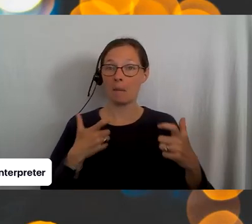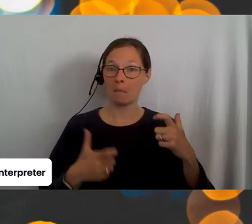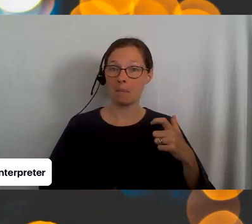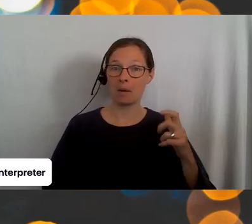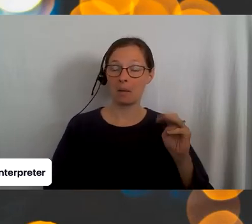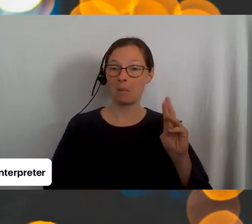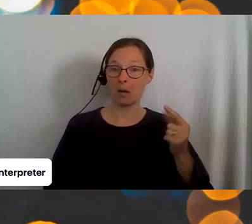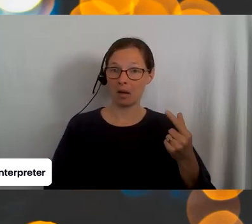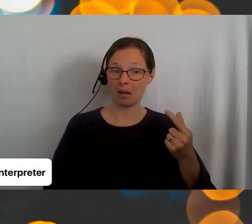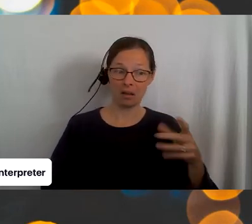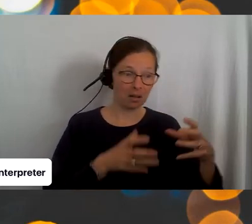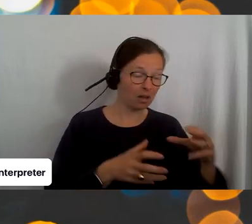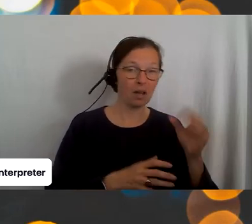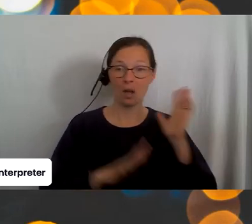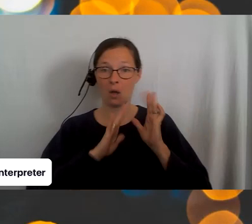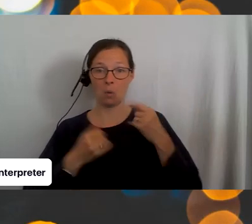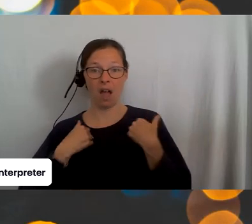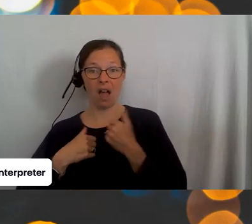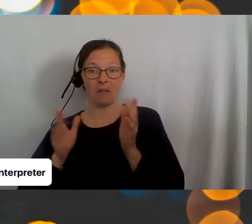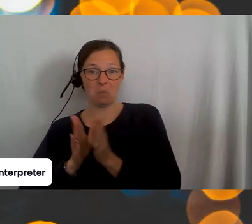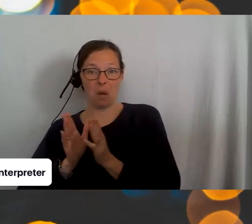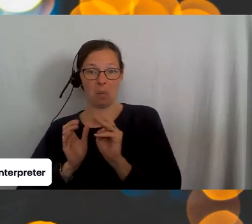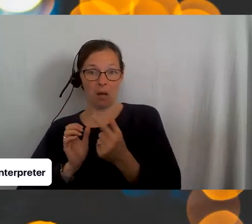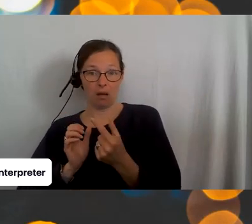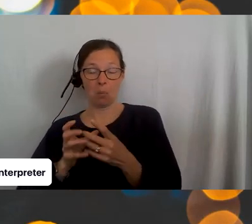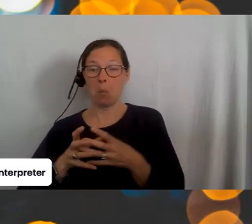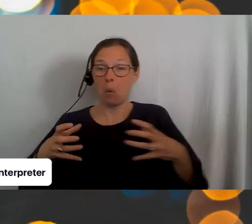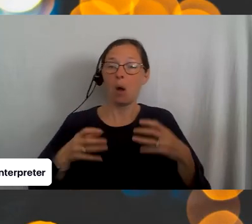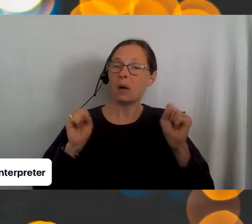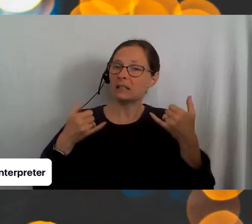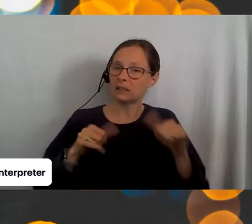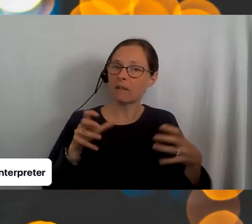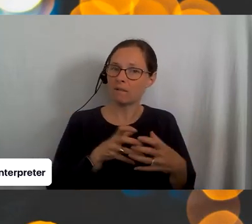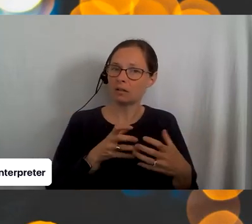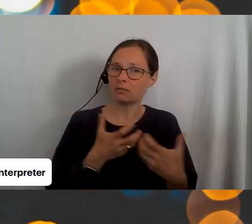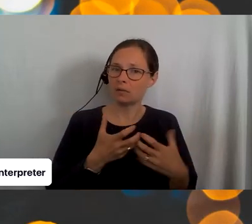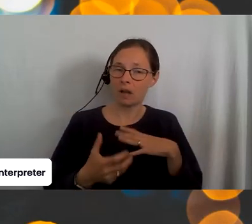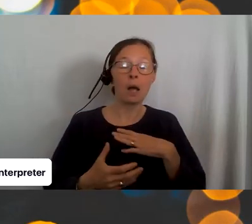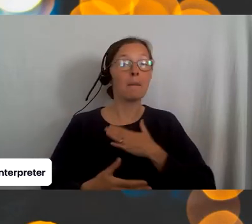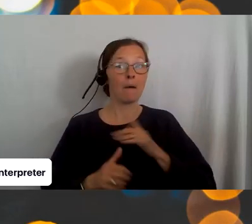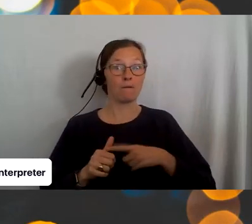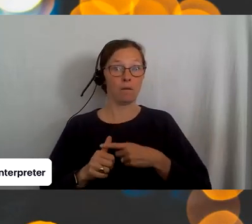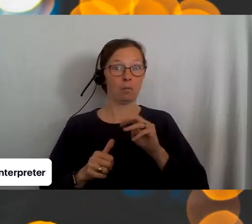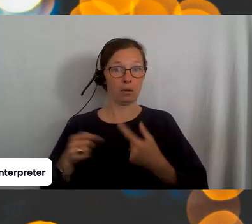was for a skinny mug, or vice versa, it'll still fit. So this was my original.